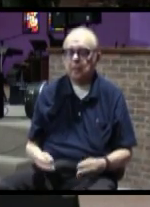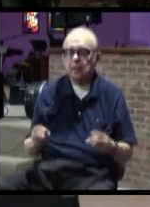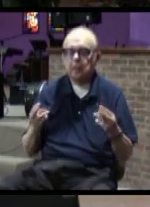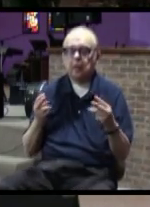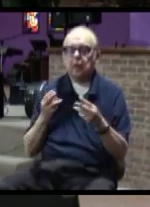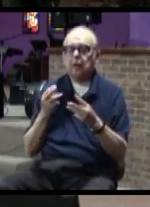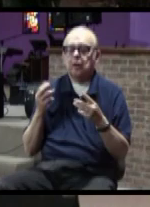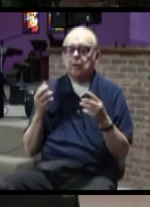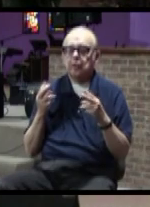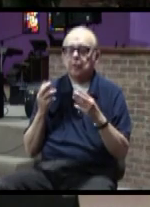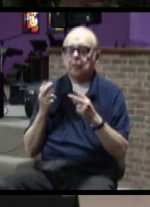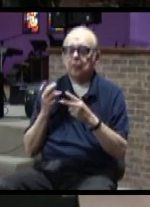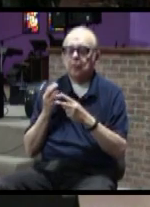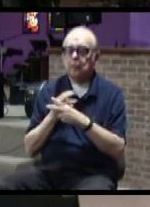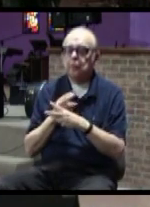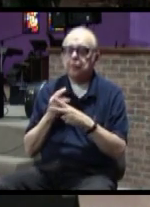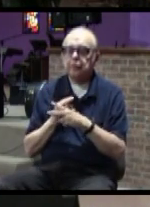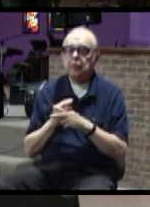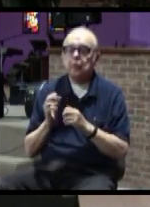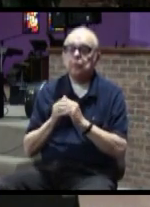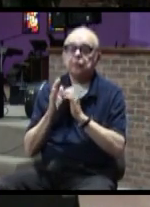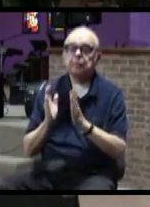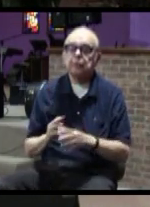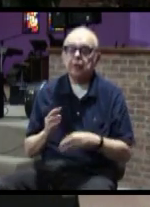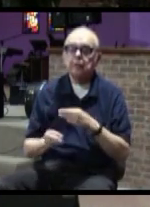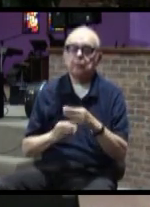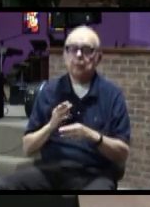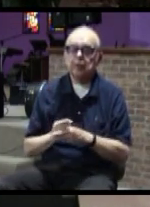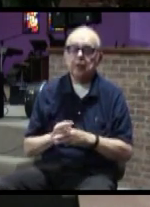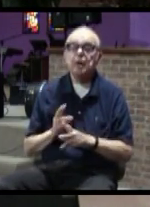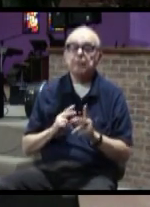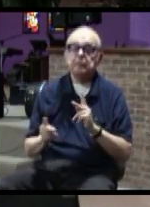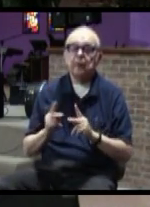great voices are the worst worshipers in the world.